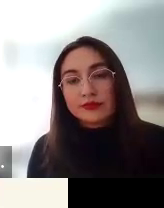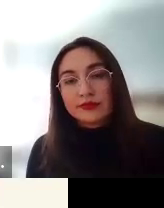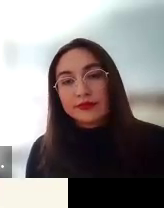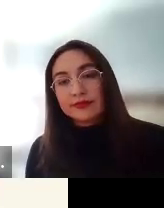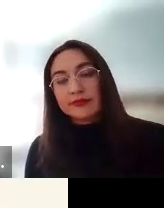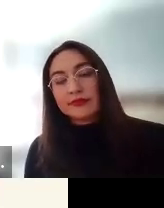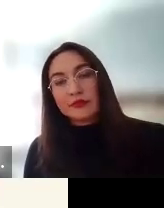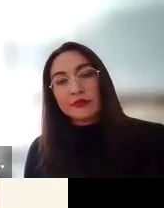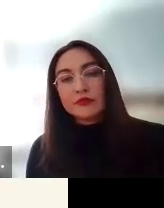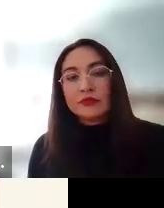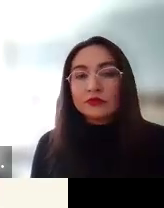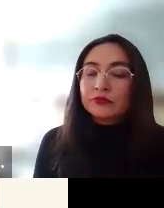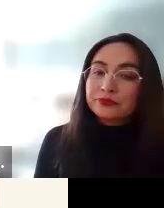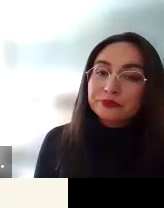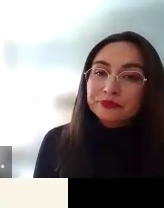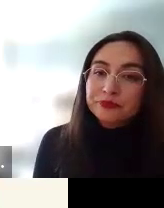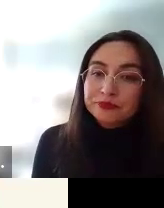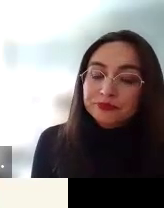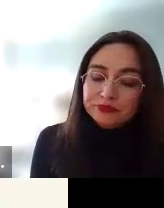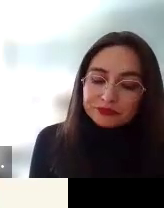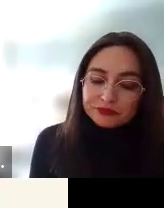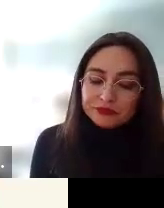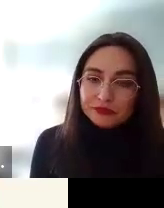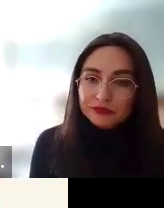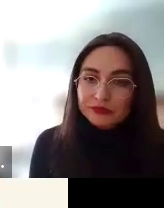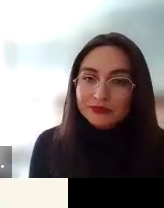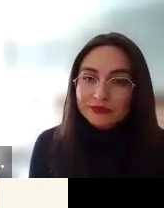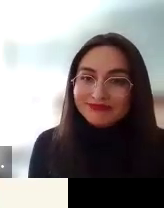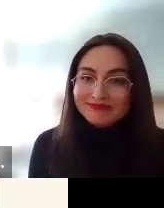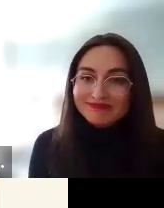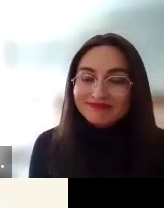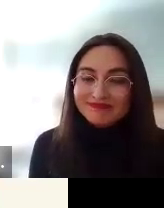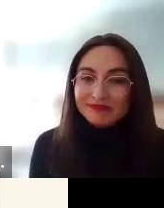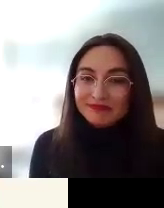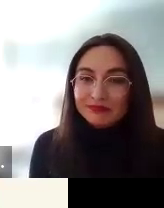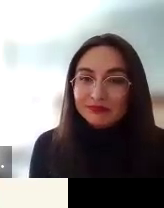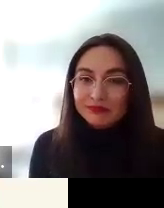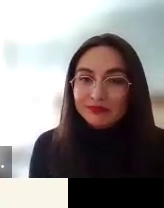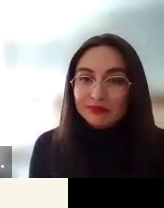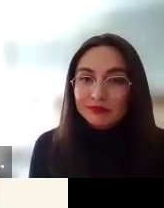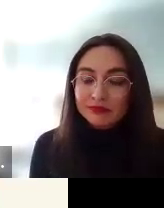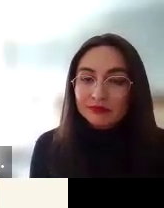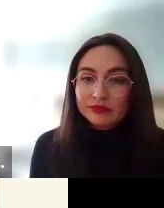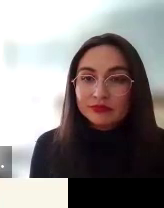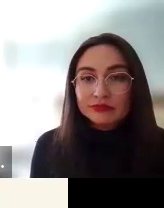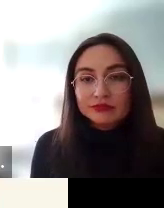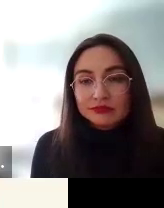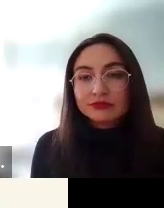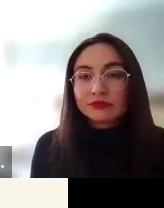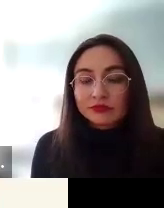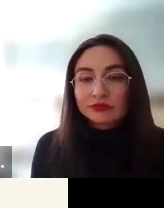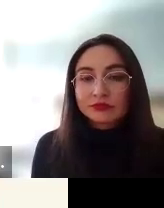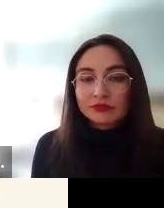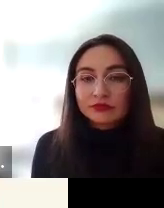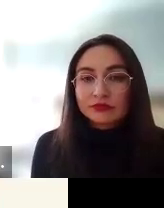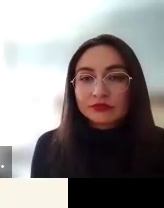we get questions around if the vision boarding is, how's it going to go if somebody has to cut out images from a